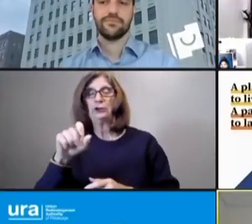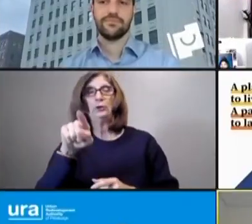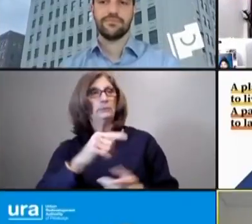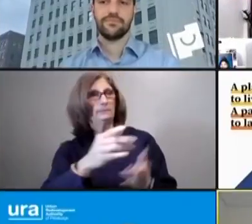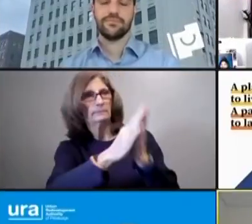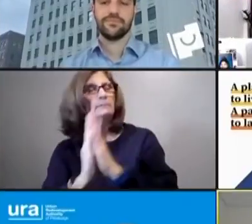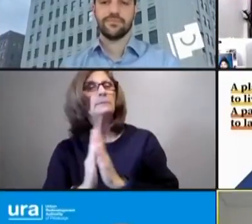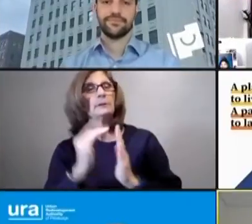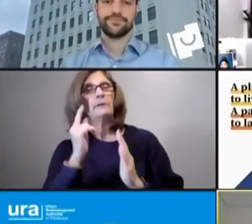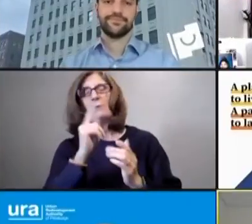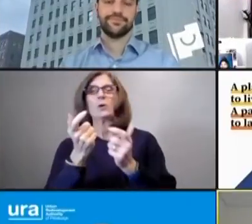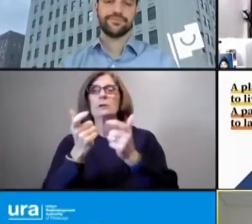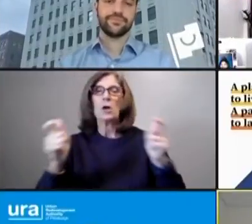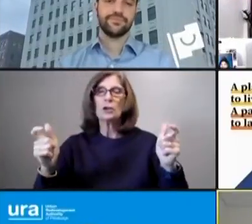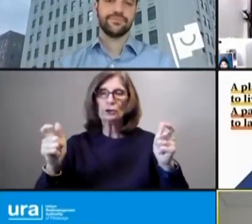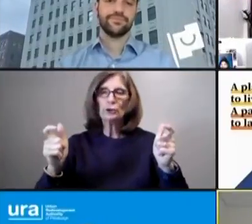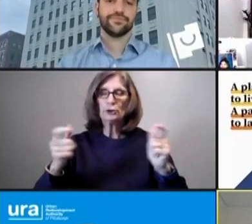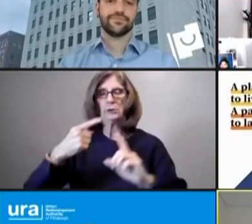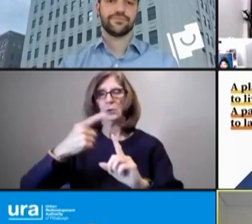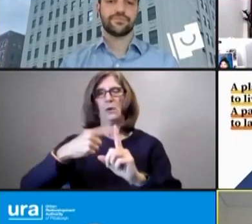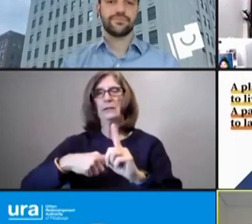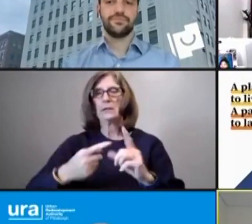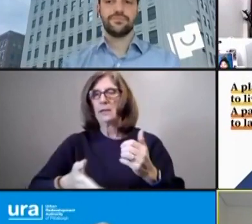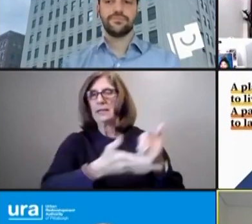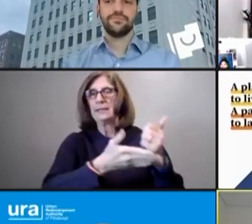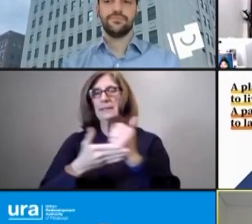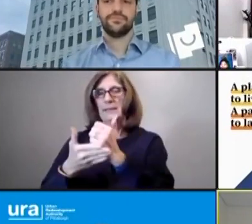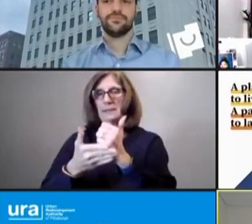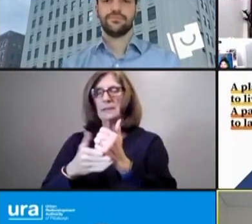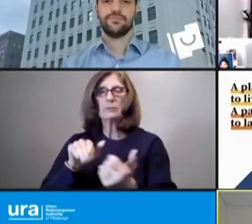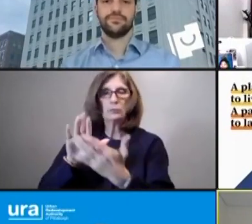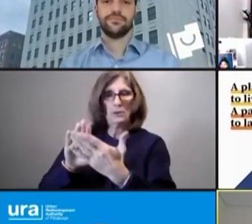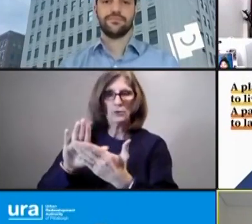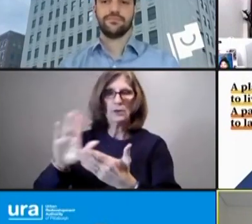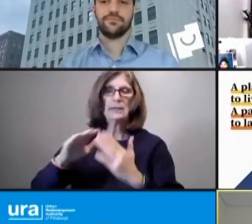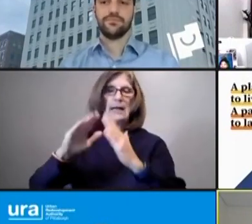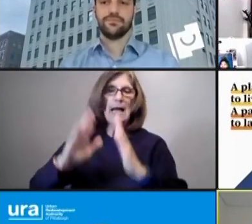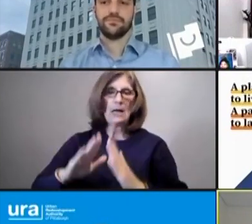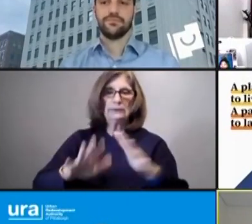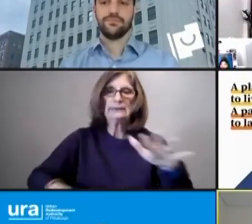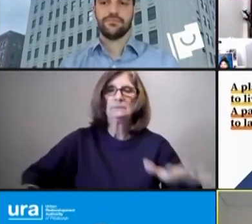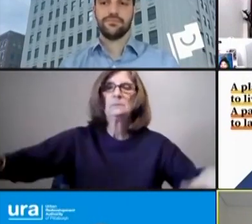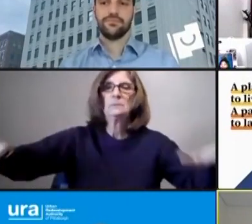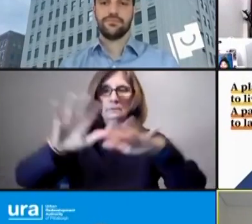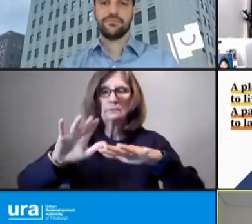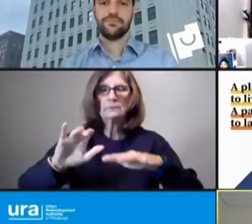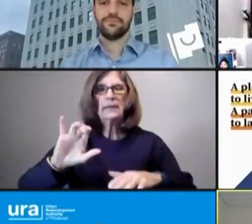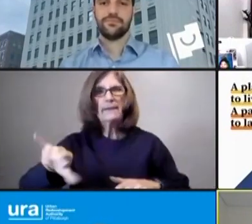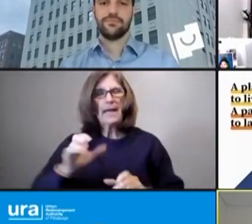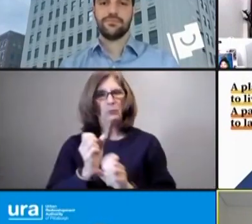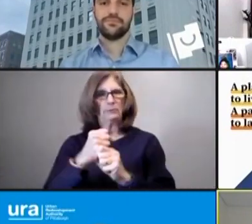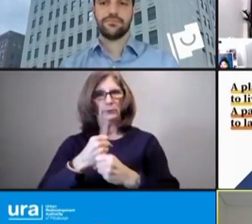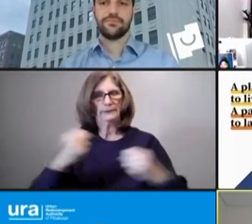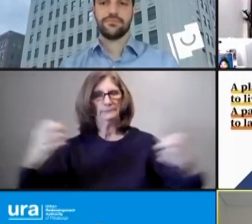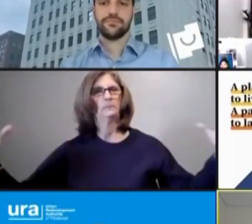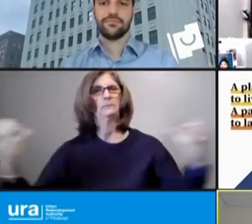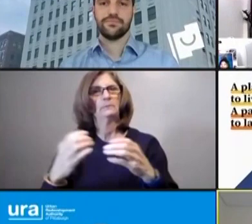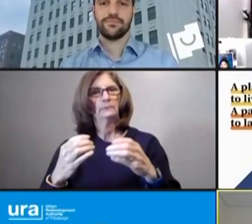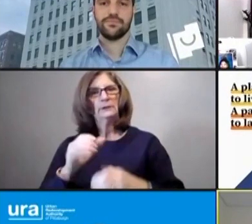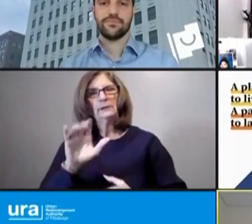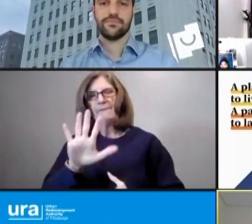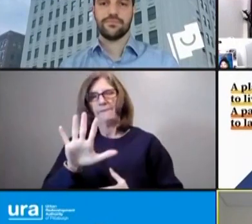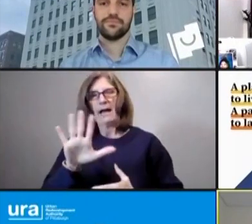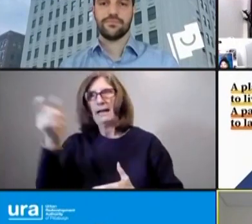large stretching rental assistance approach in the housing stabilization world that would bring together the five primary funding